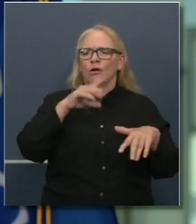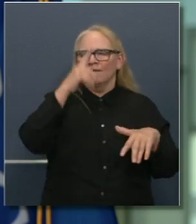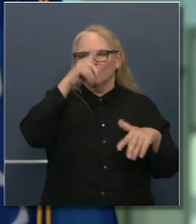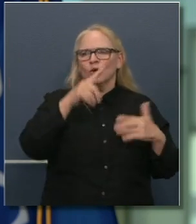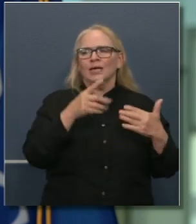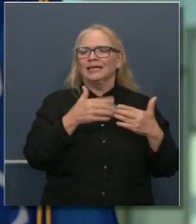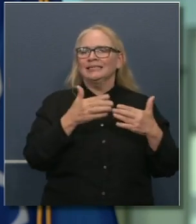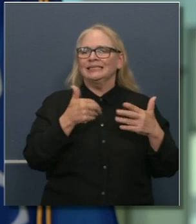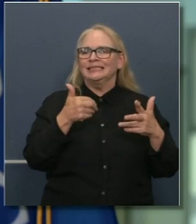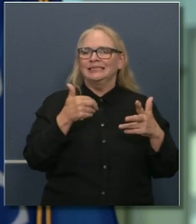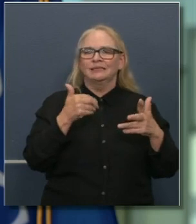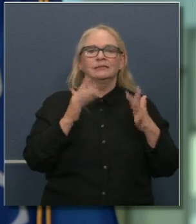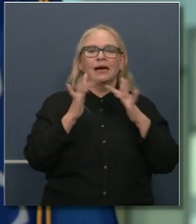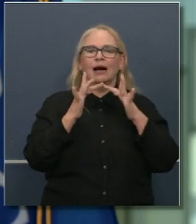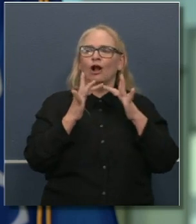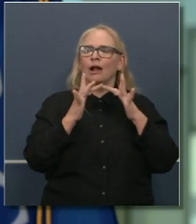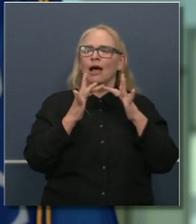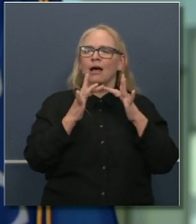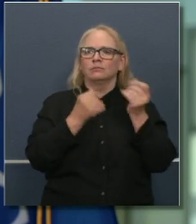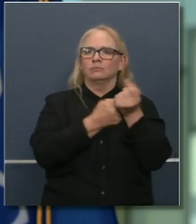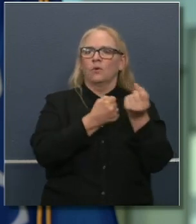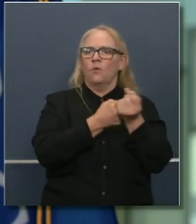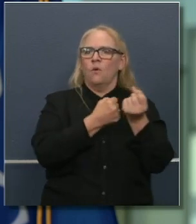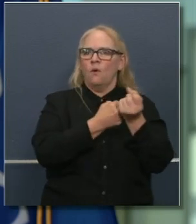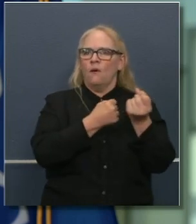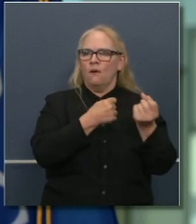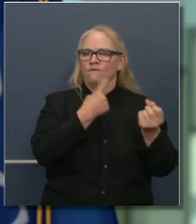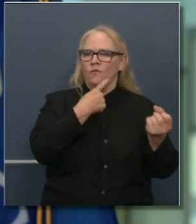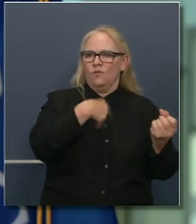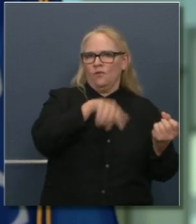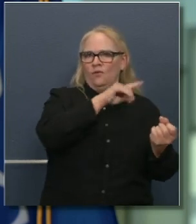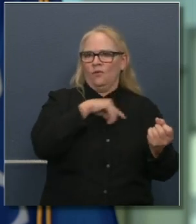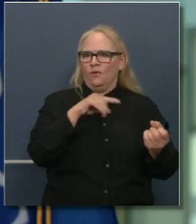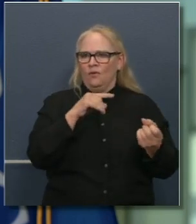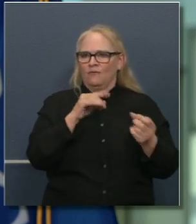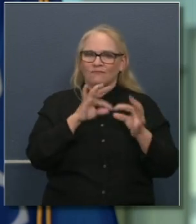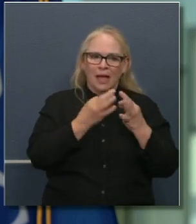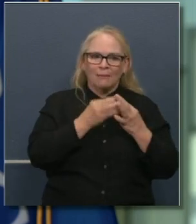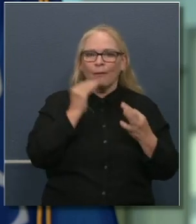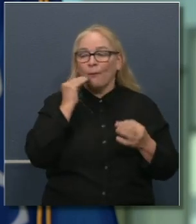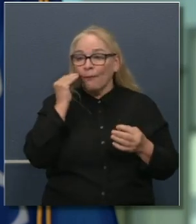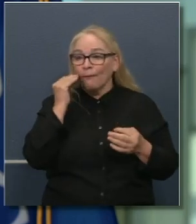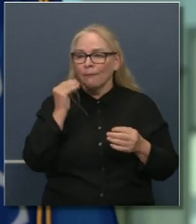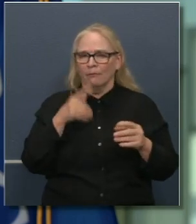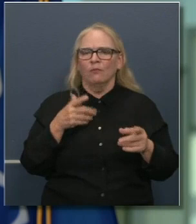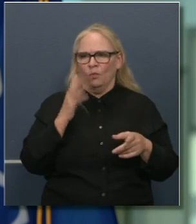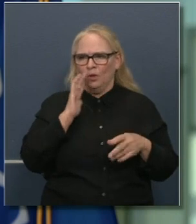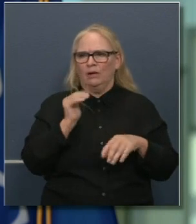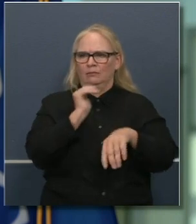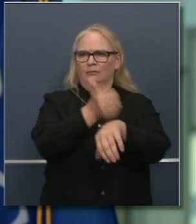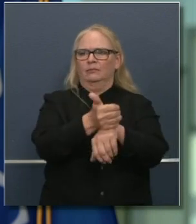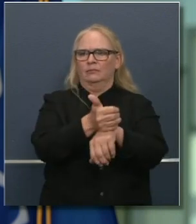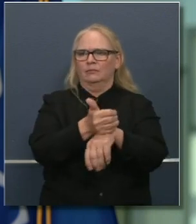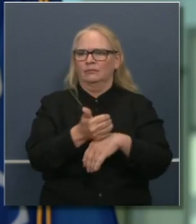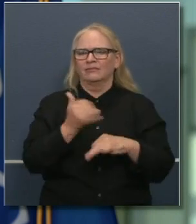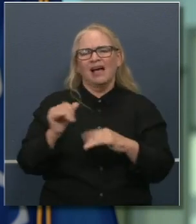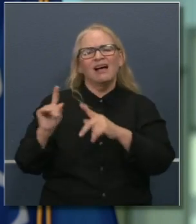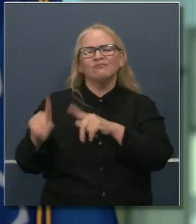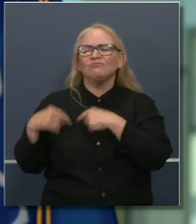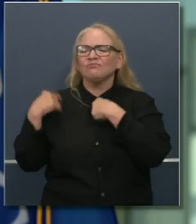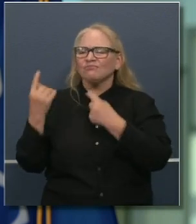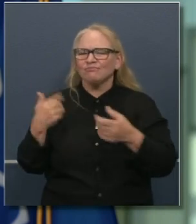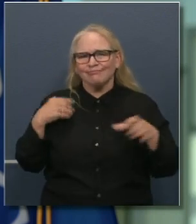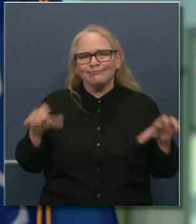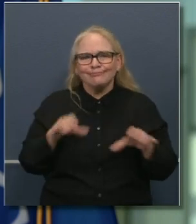innovation that deserves some recognition. It's not a solution at scale, but it gives you a sense of what's been going on and what we